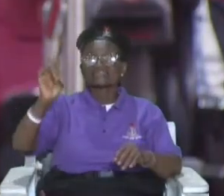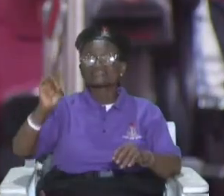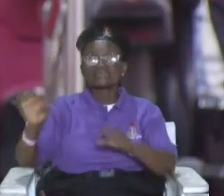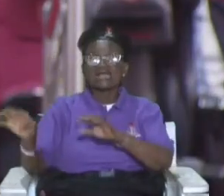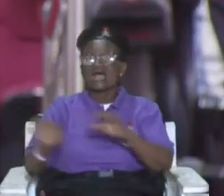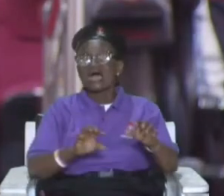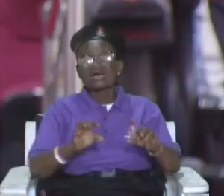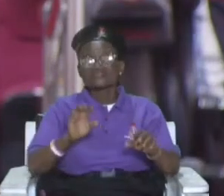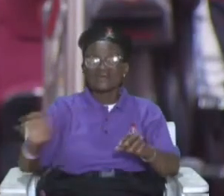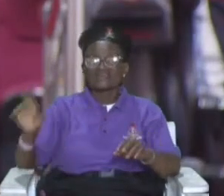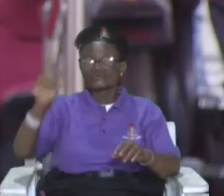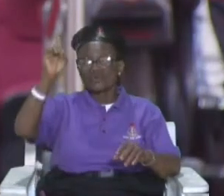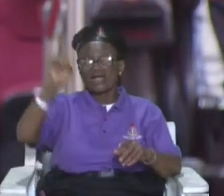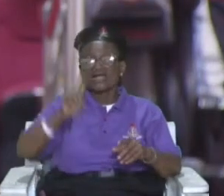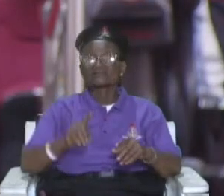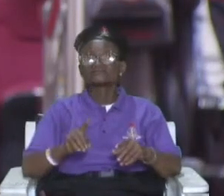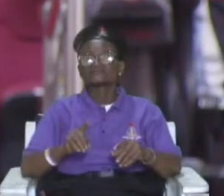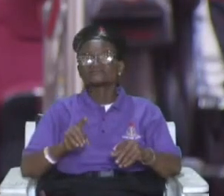verse 8.